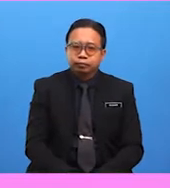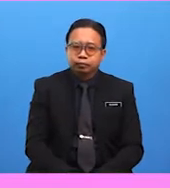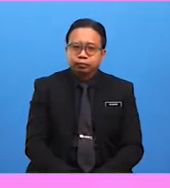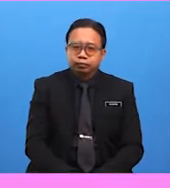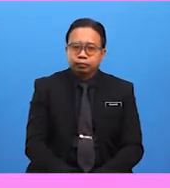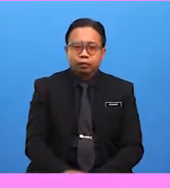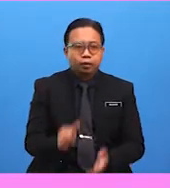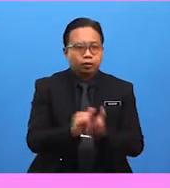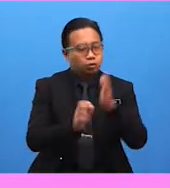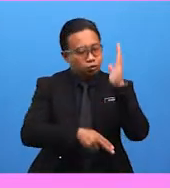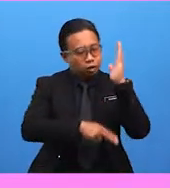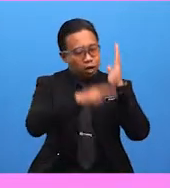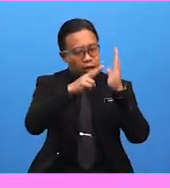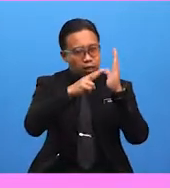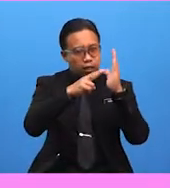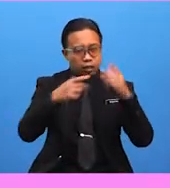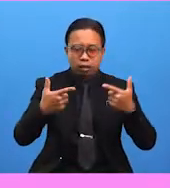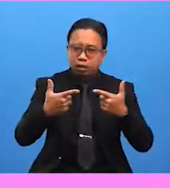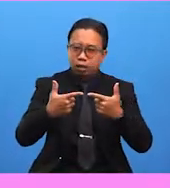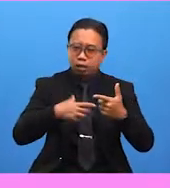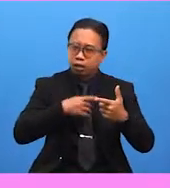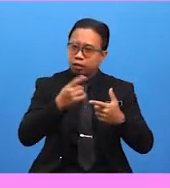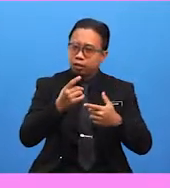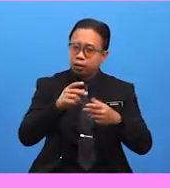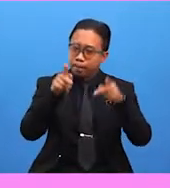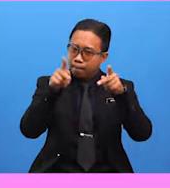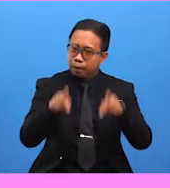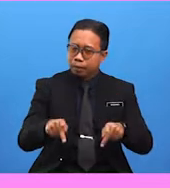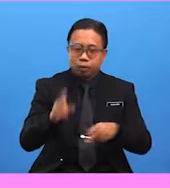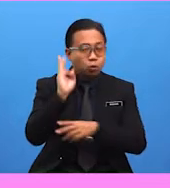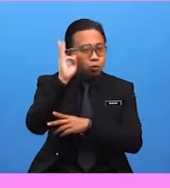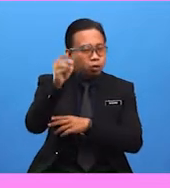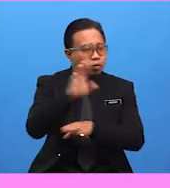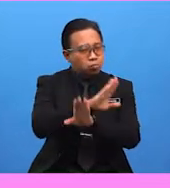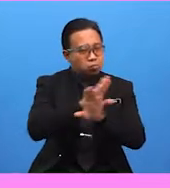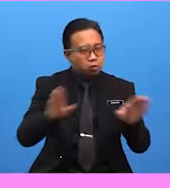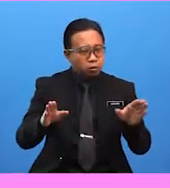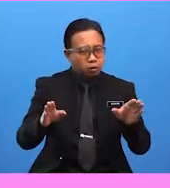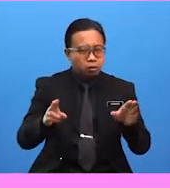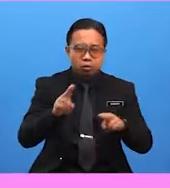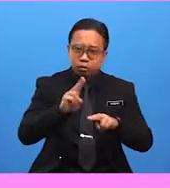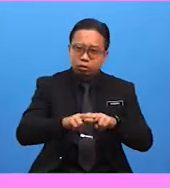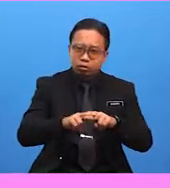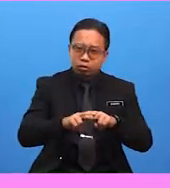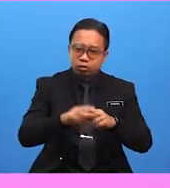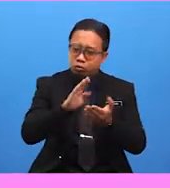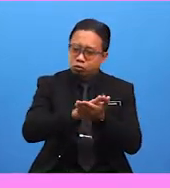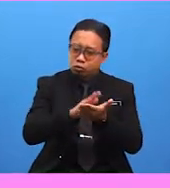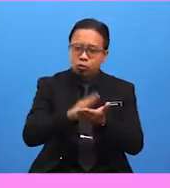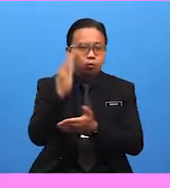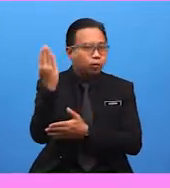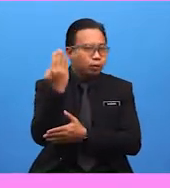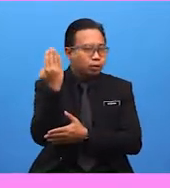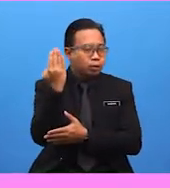It is highly likely that people will not attend standard schools